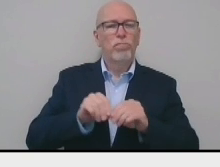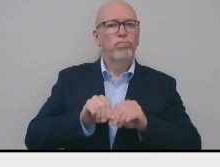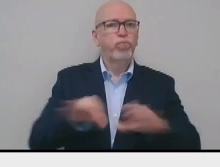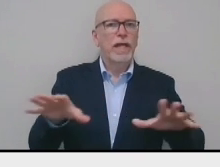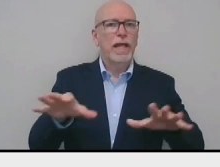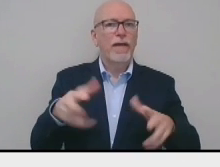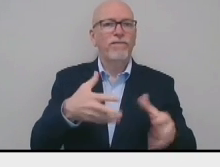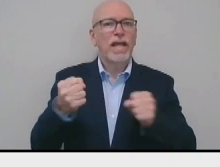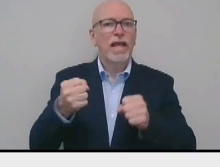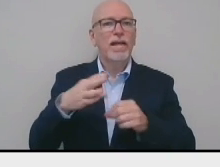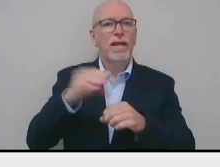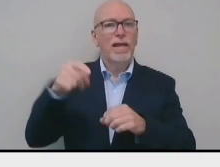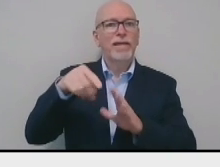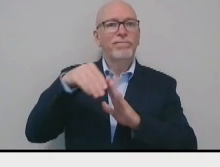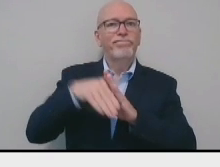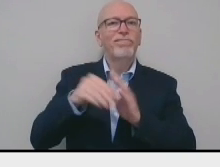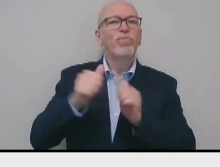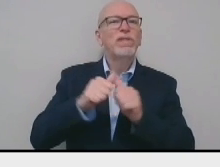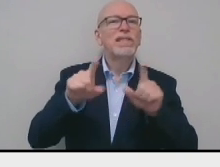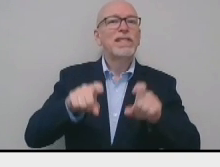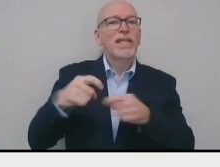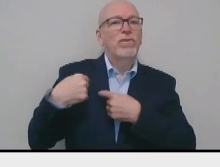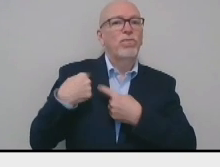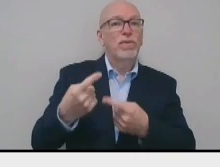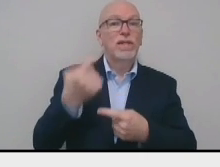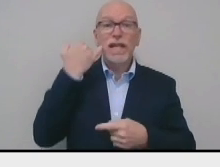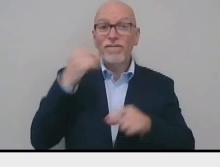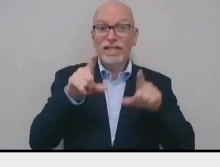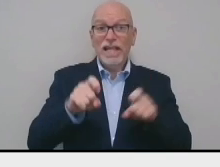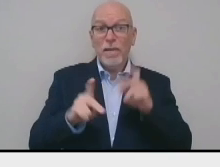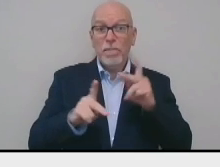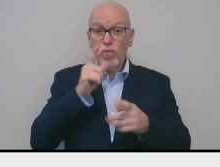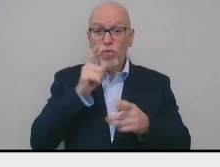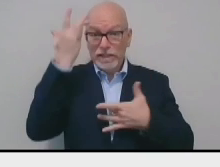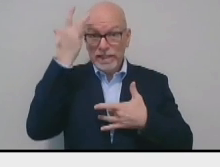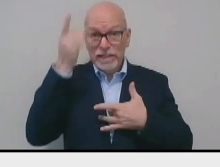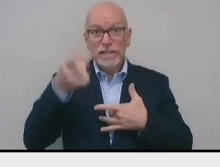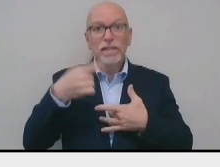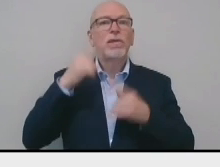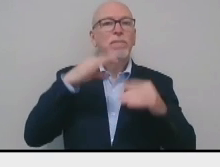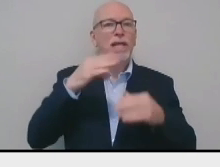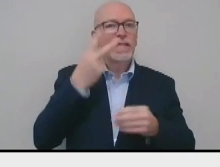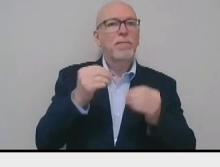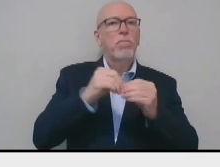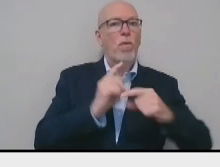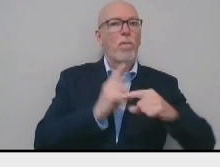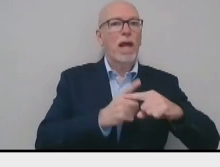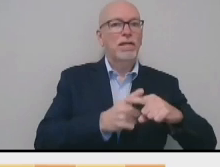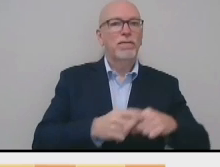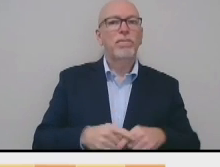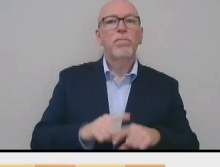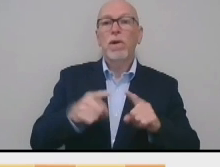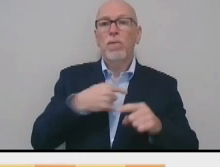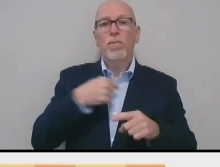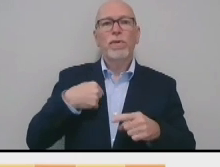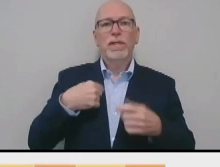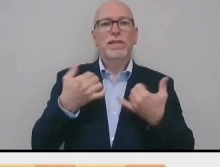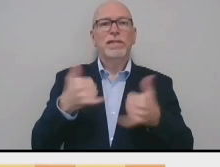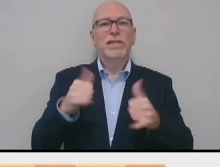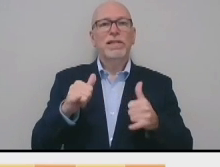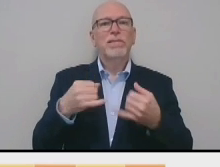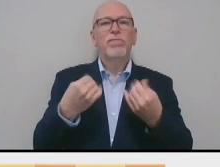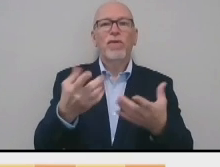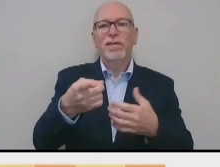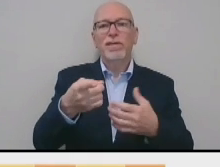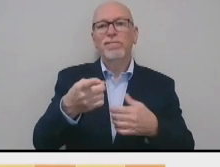in the testing recently. When you test people who are sick, you expect to see more positives. We continue to provide counties